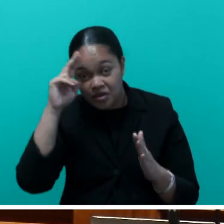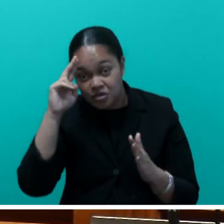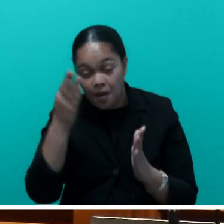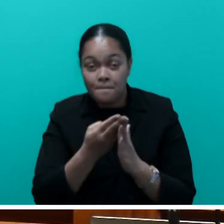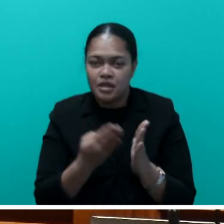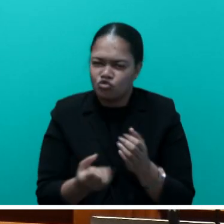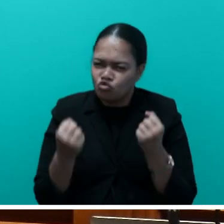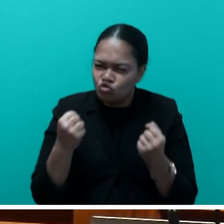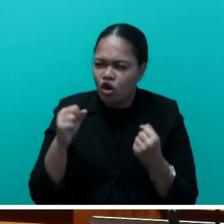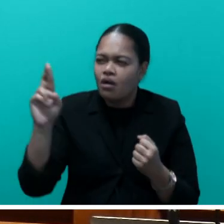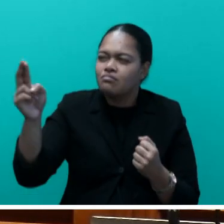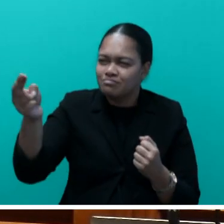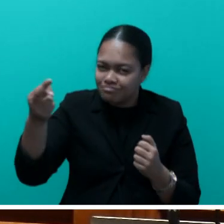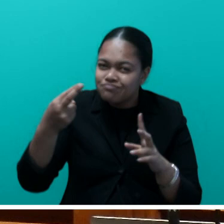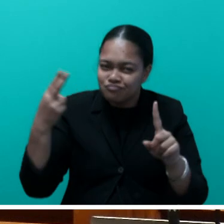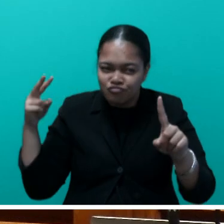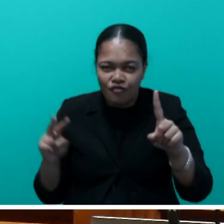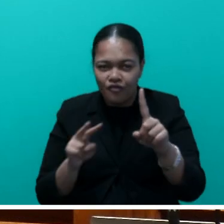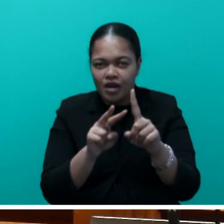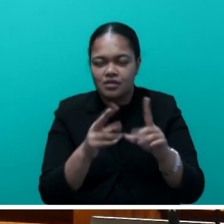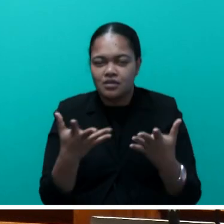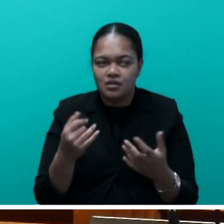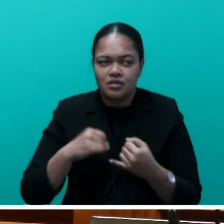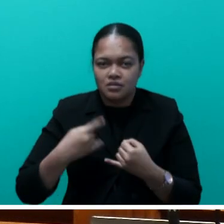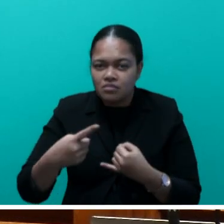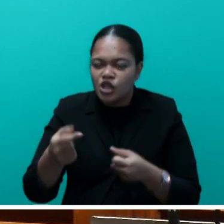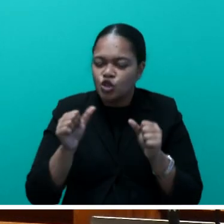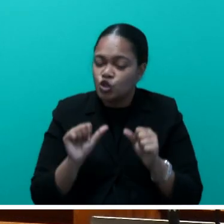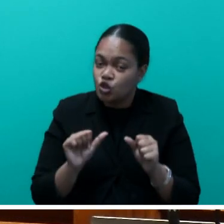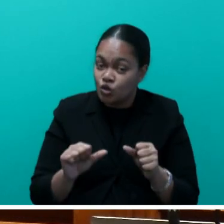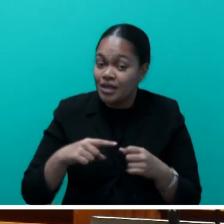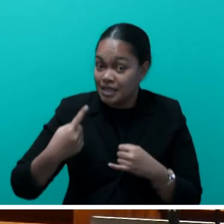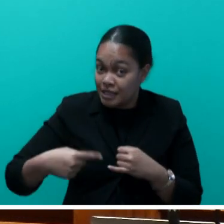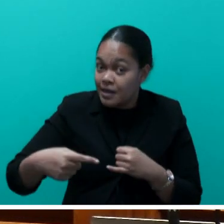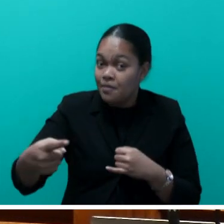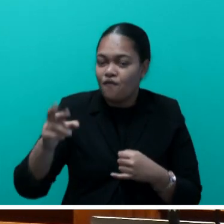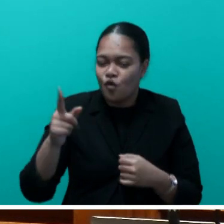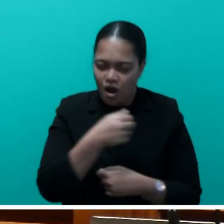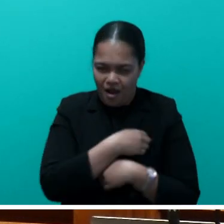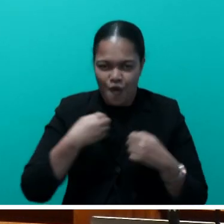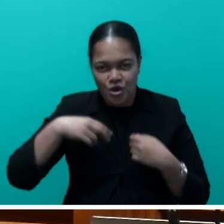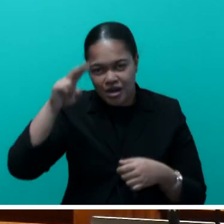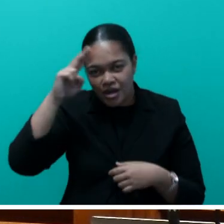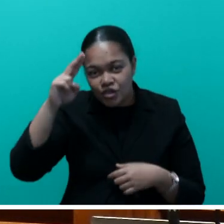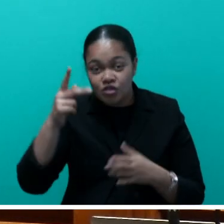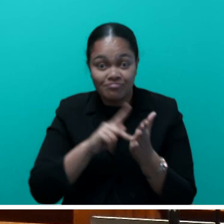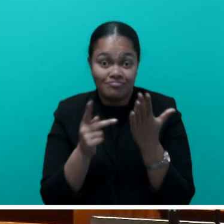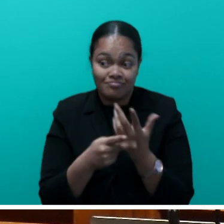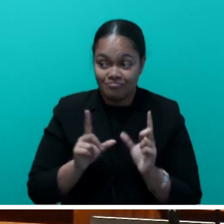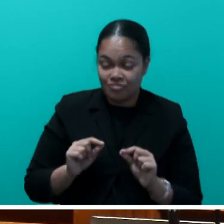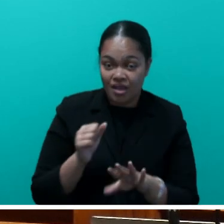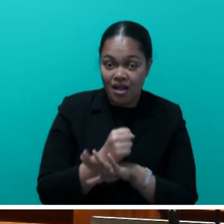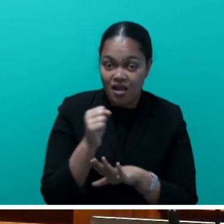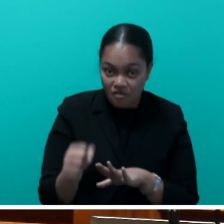strong dedication to achieving economic stability, security, and sustainability for our nation. The initiatives set out by the government